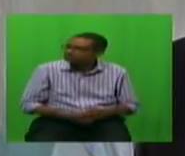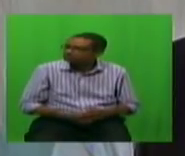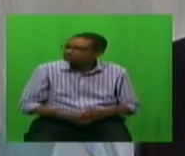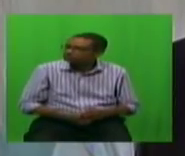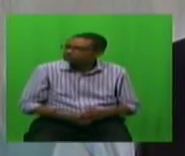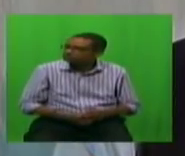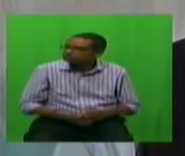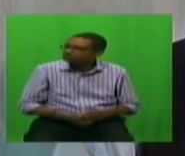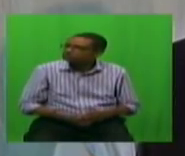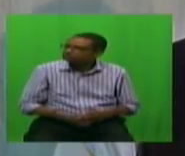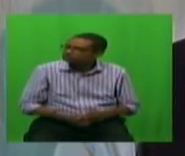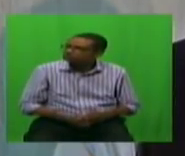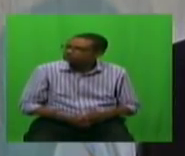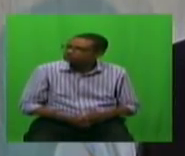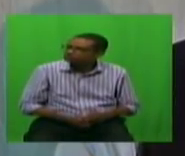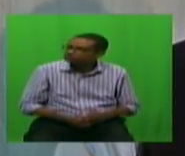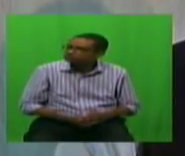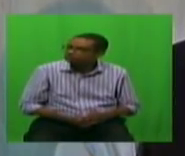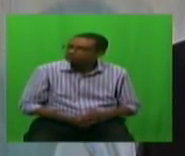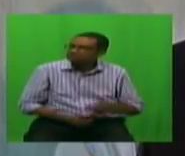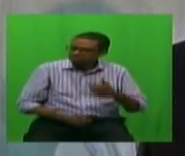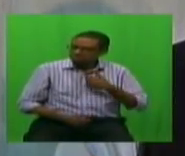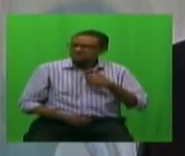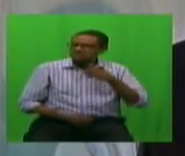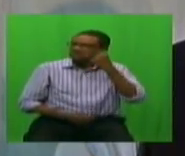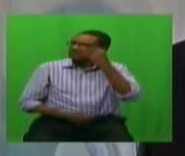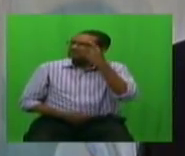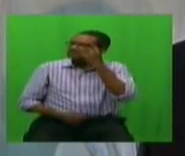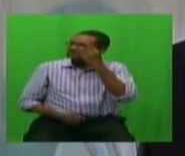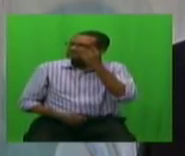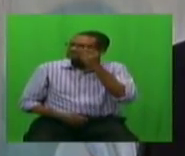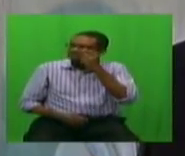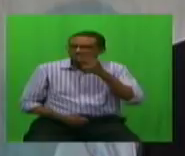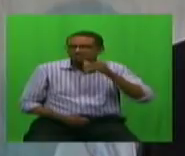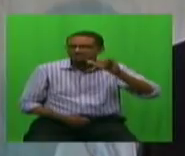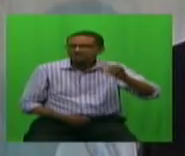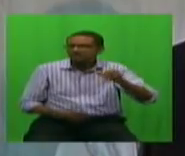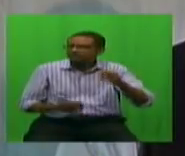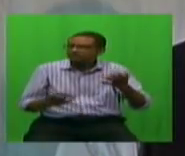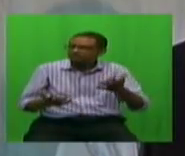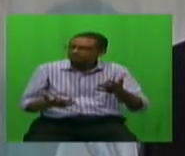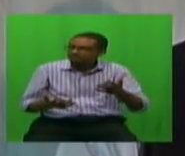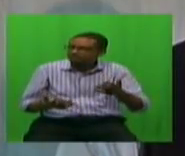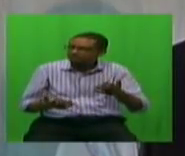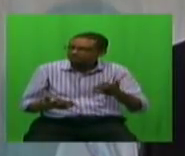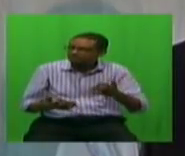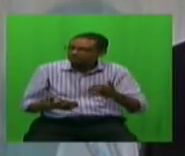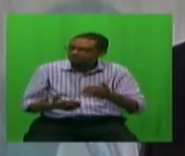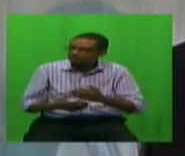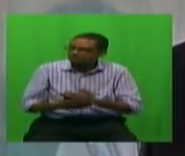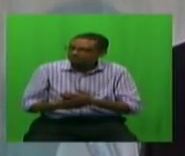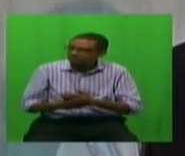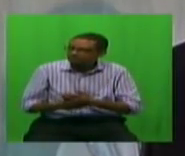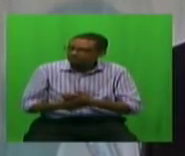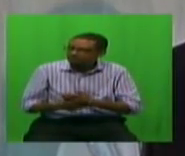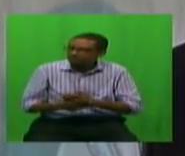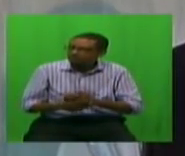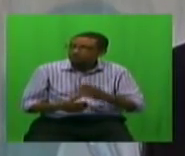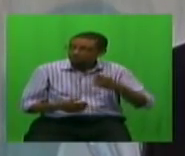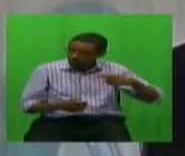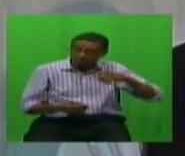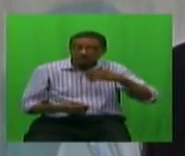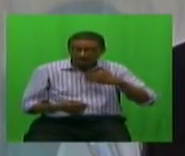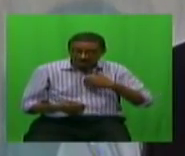That is one particular incident. My understanding of that incident is it was not an untoward one. You really had legitimate persons